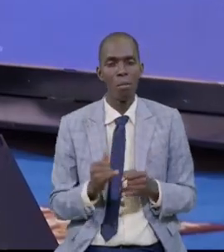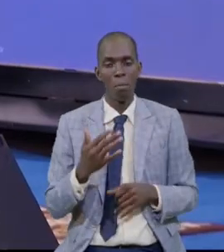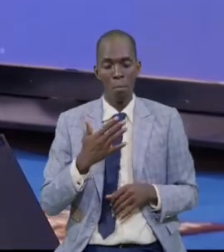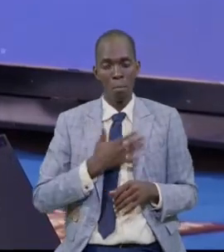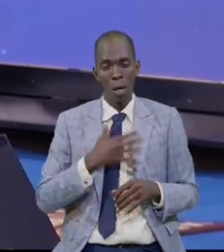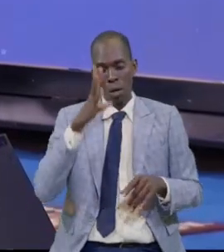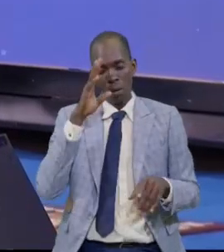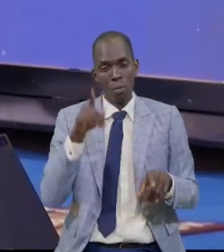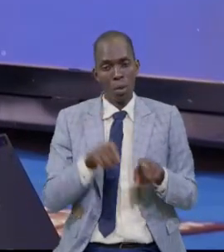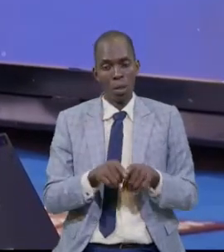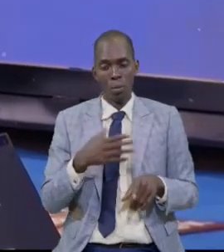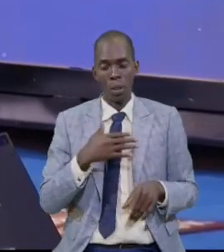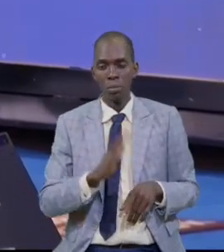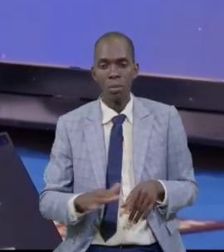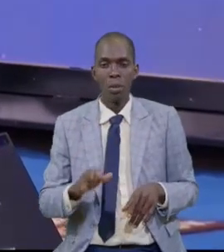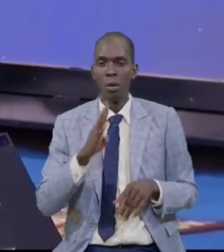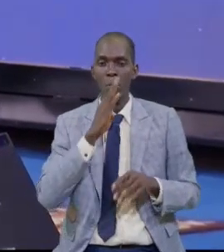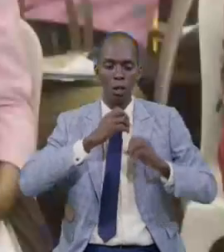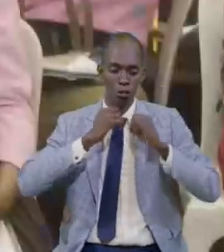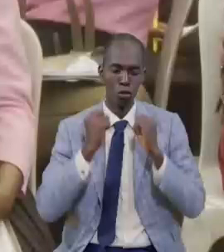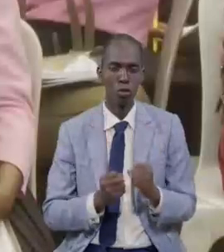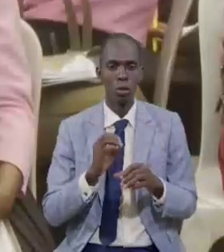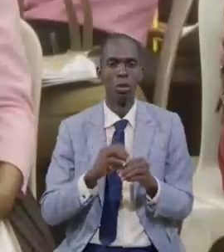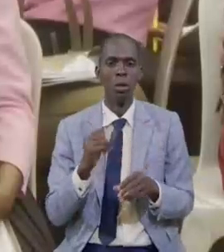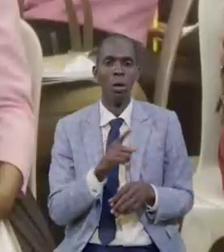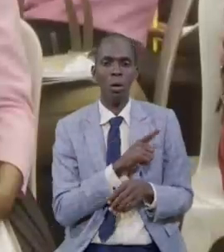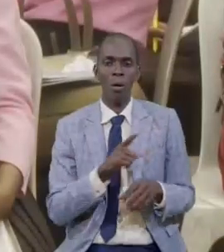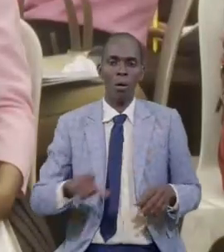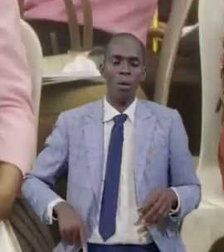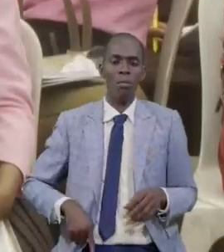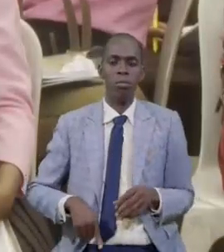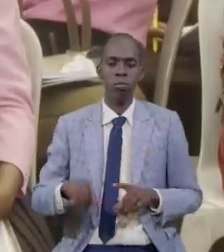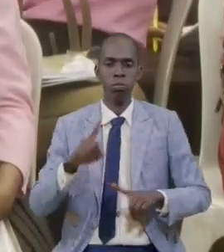in the Lord. You're lost and amen. Amen.